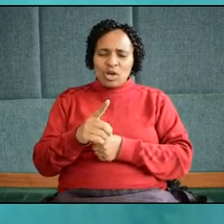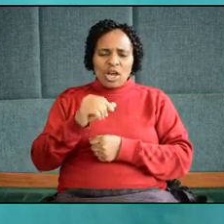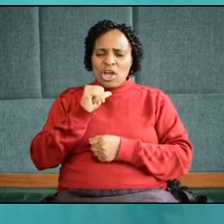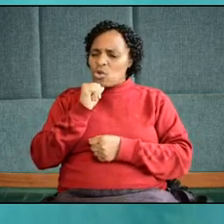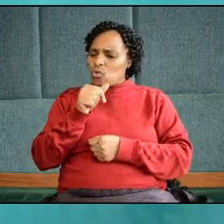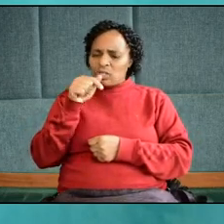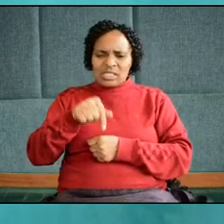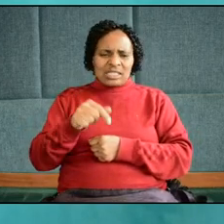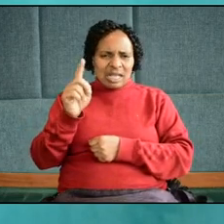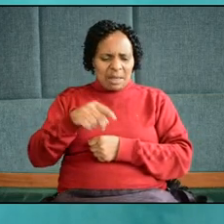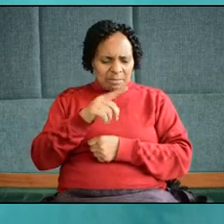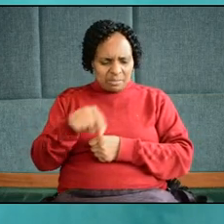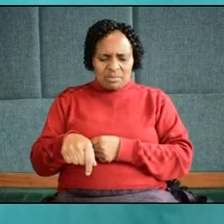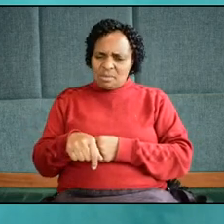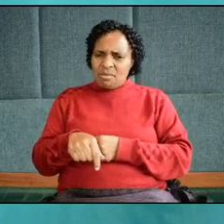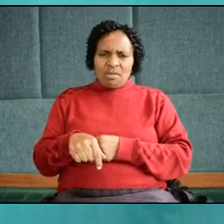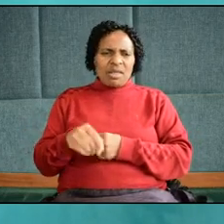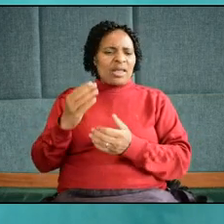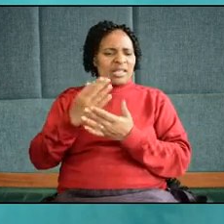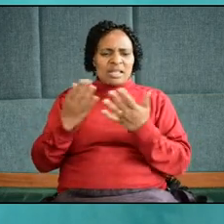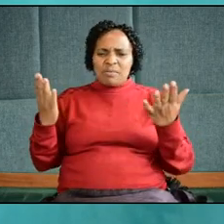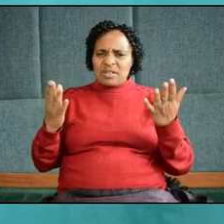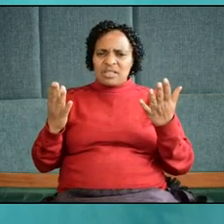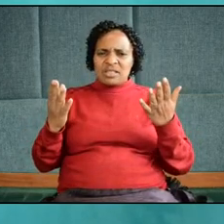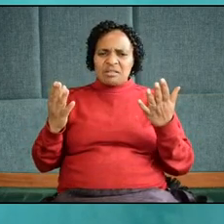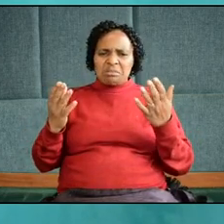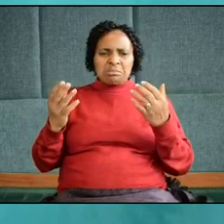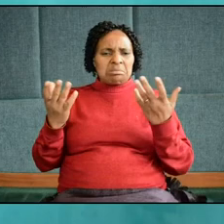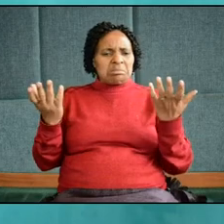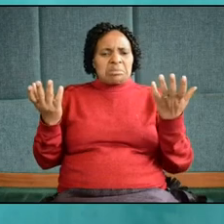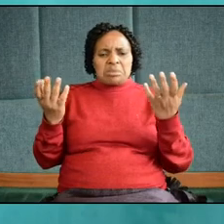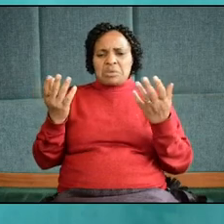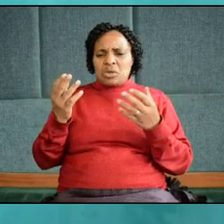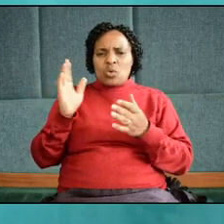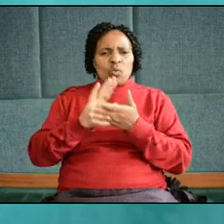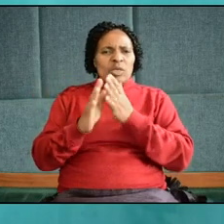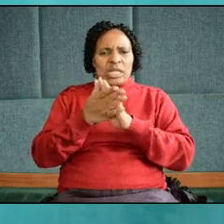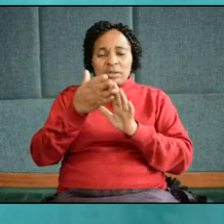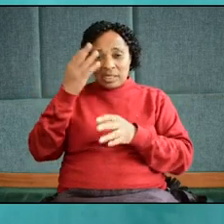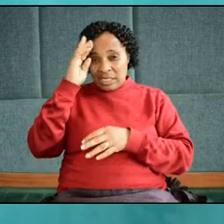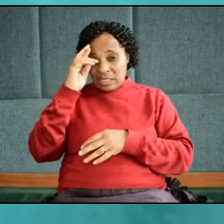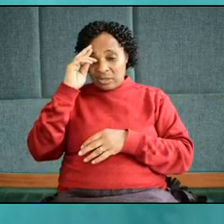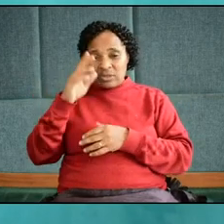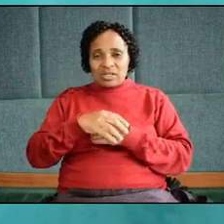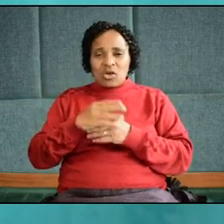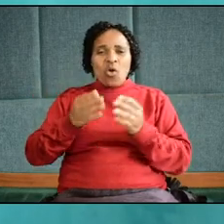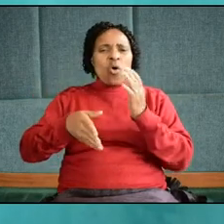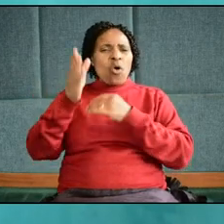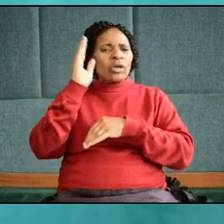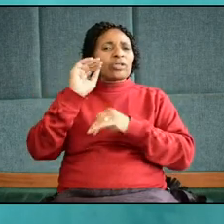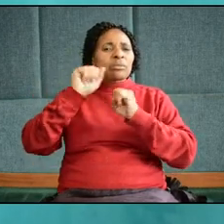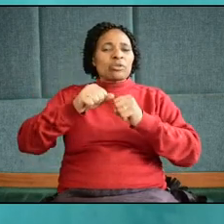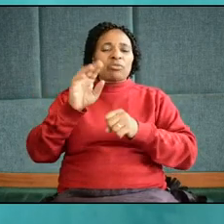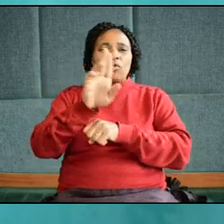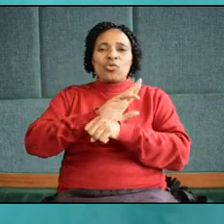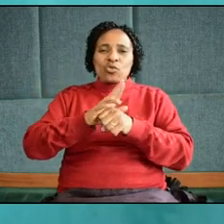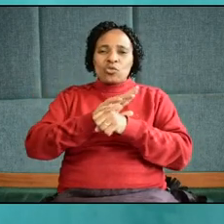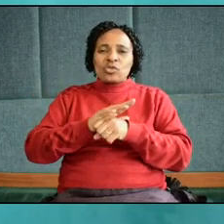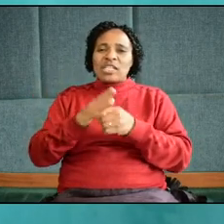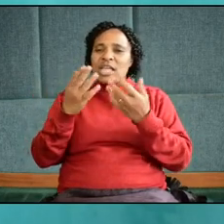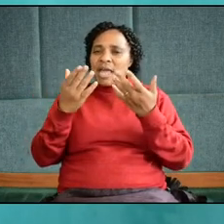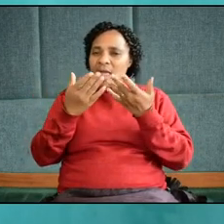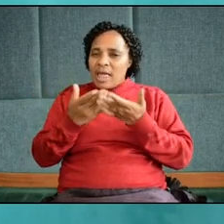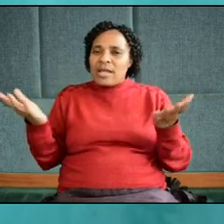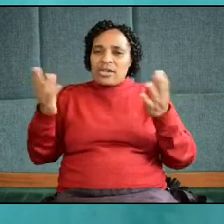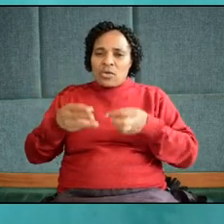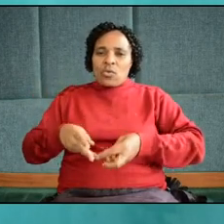a mistake, or this cannot be something random without a reason. That is, and I feel God can use all manner of ways,